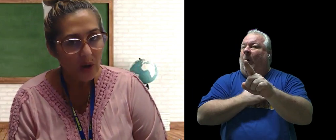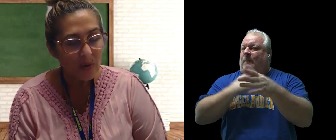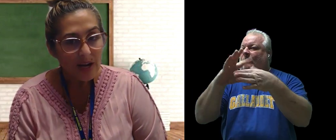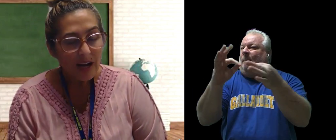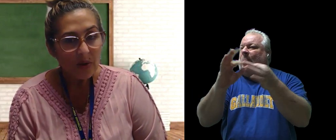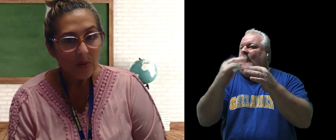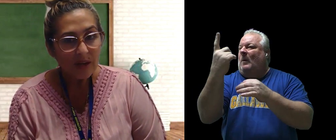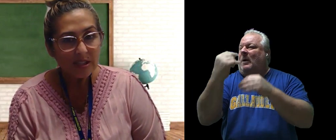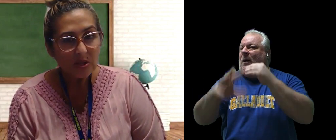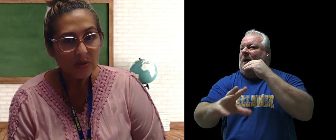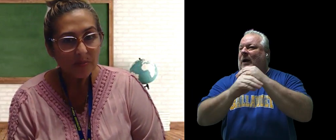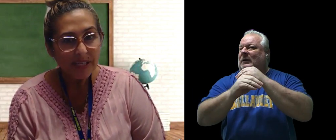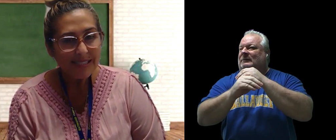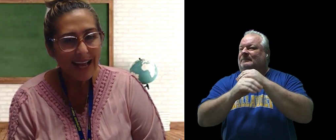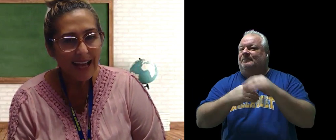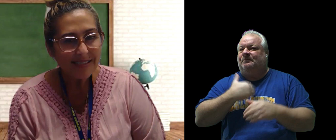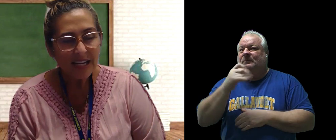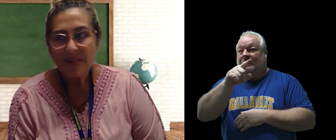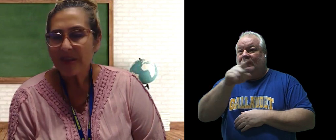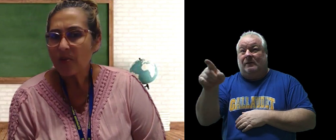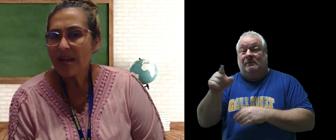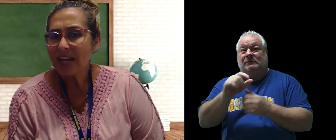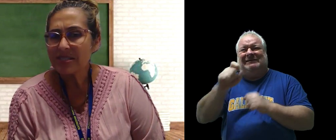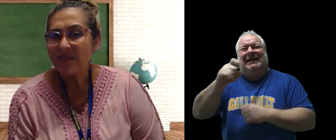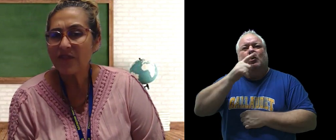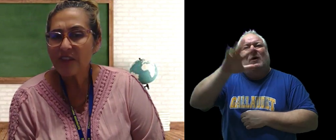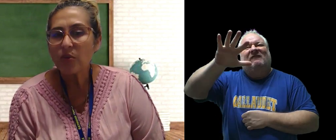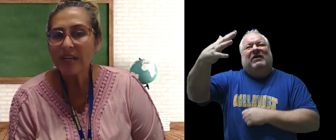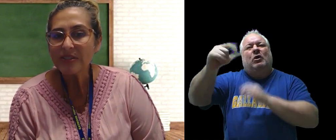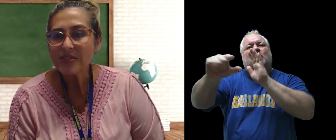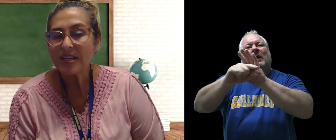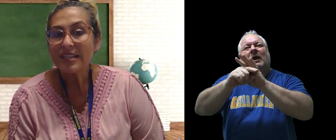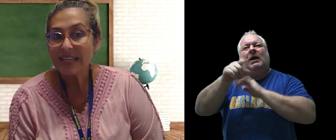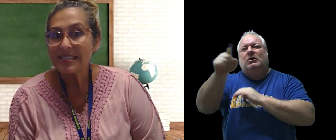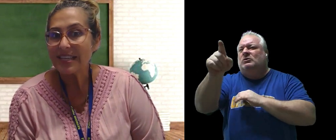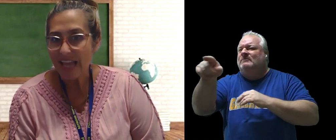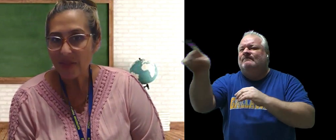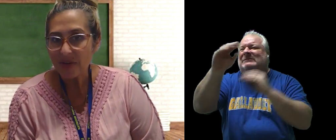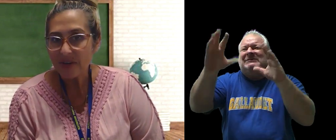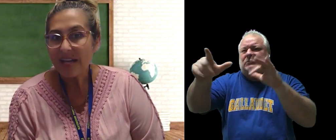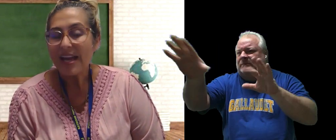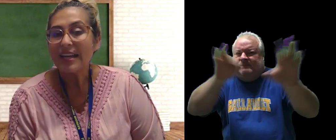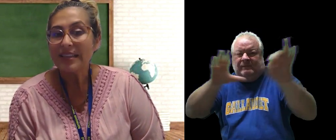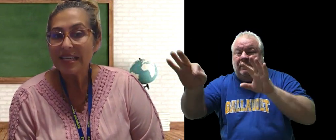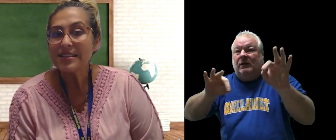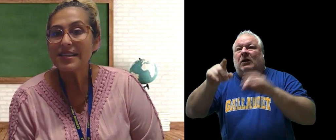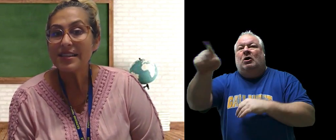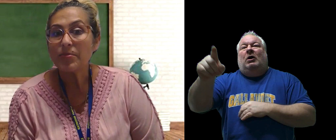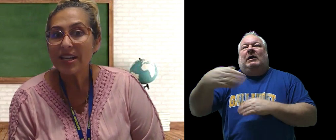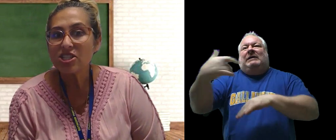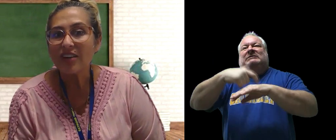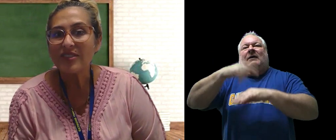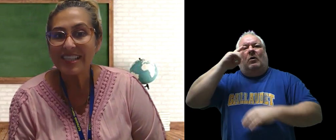you go, I want to please ask, can we have some 5th graders get together and lead us